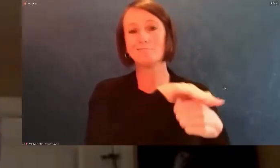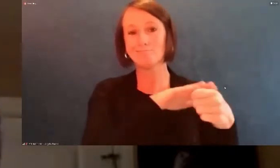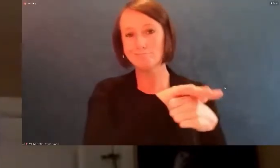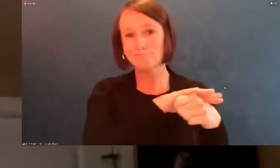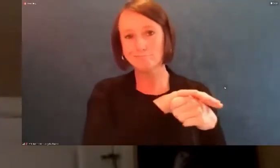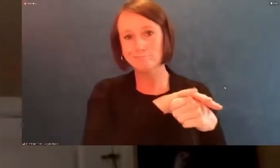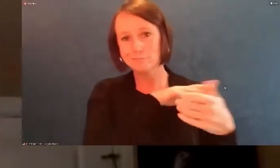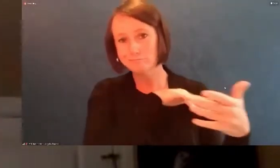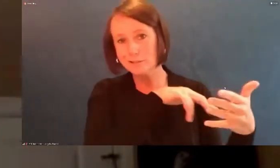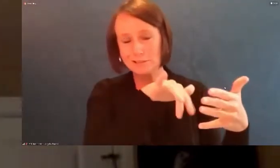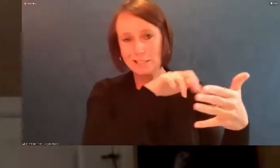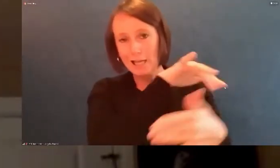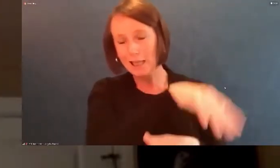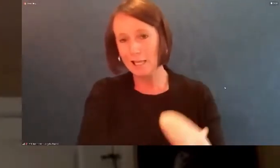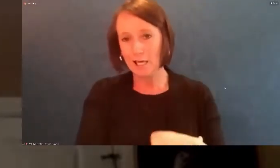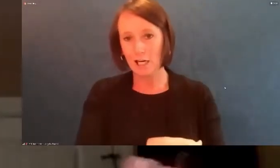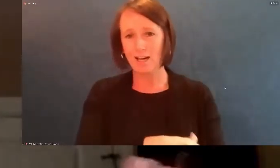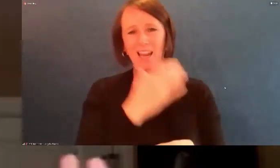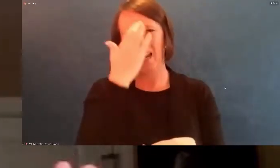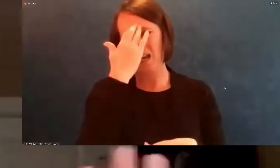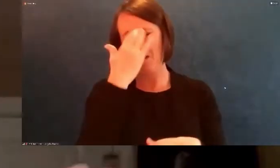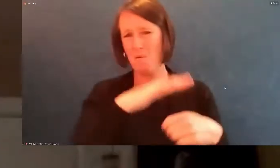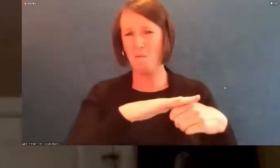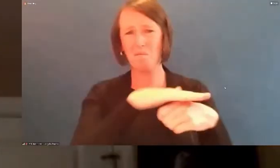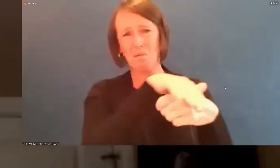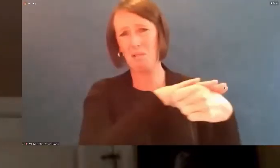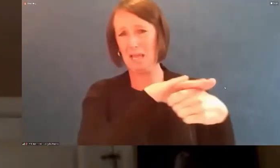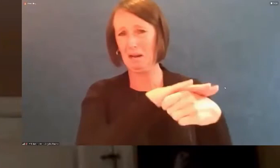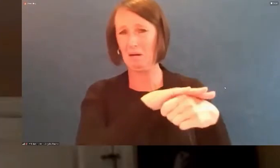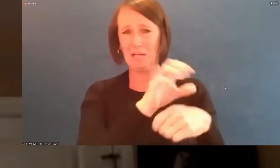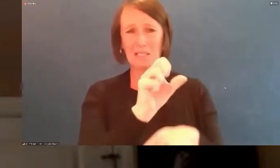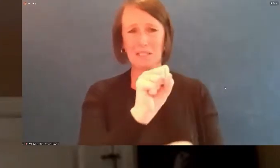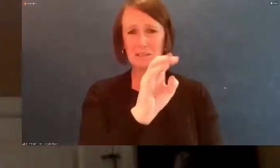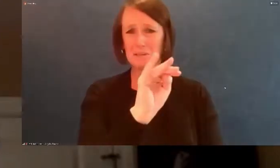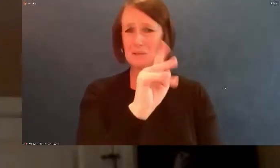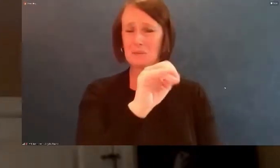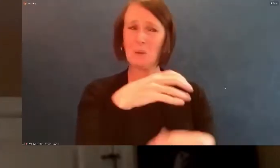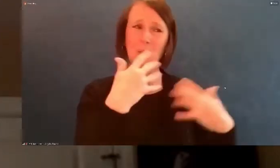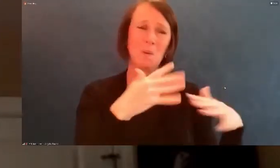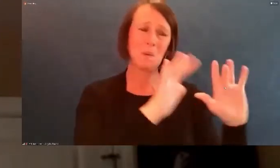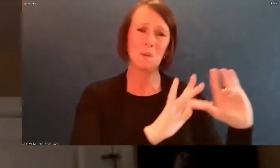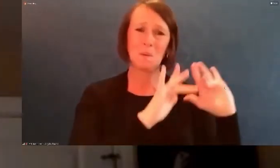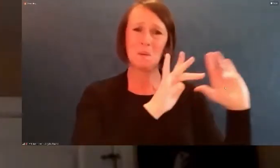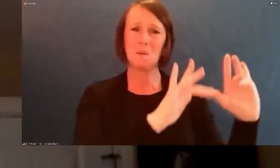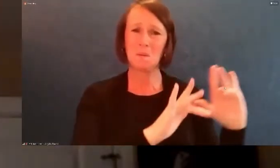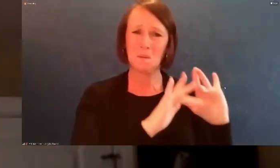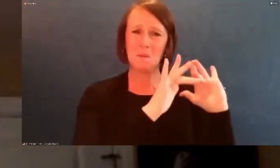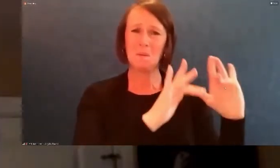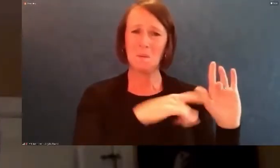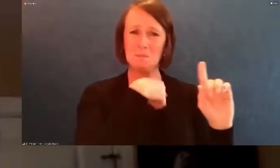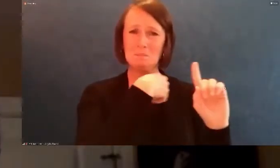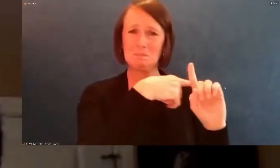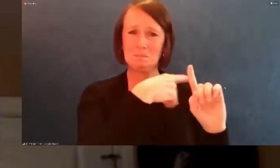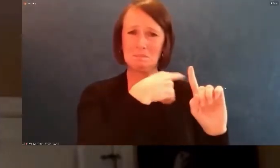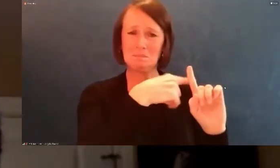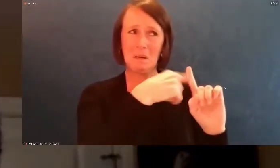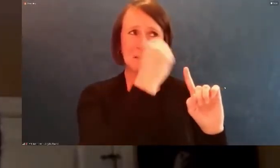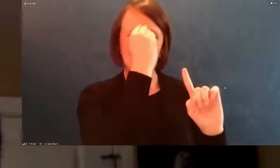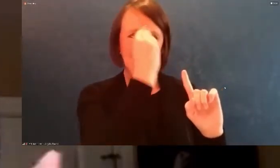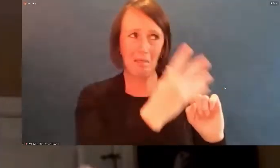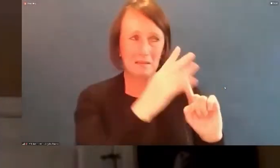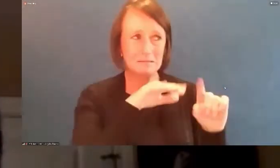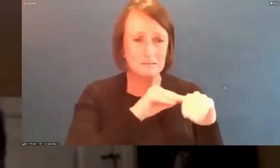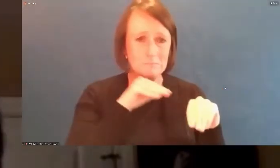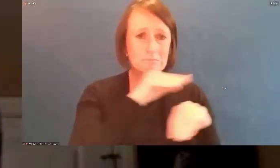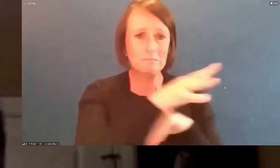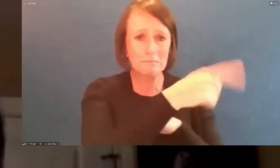they're carpeted in smoke today, and we have to send our good thoughts to our relations and to our friends and our families and to our neighbors